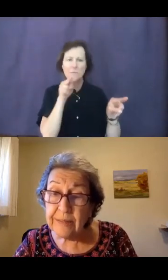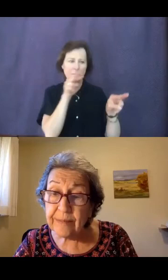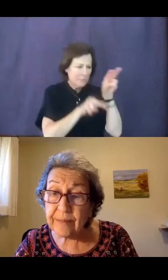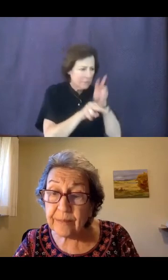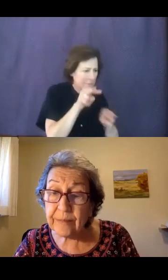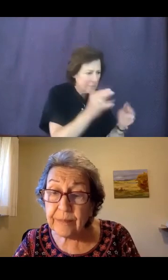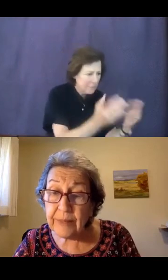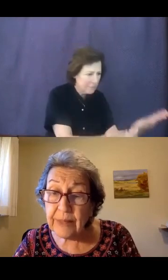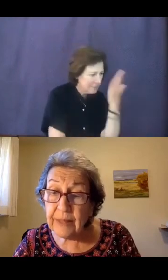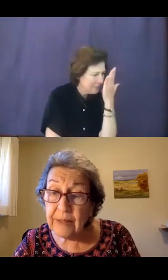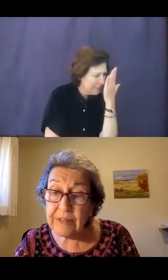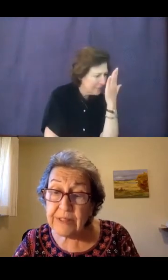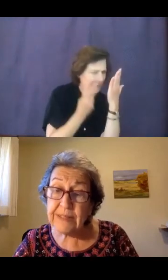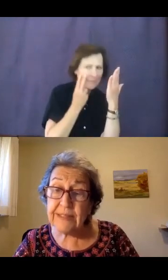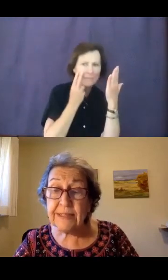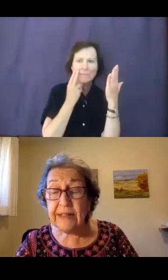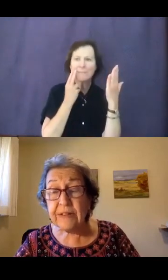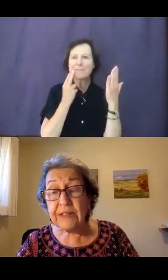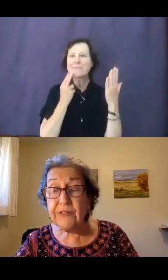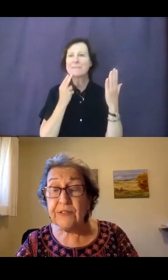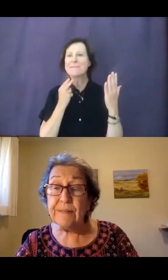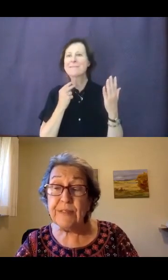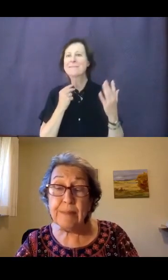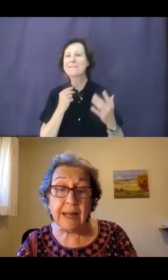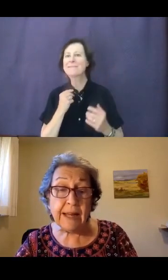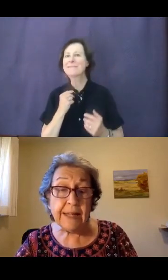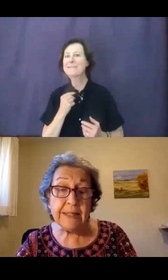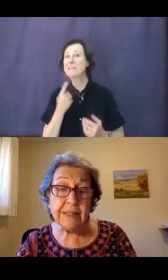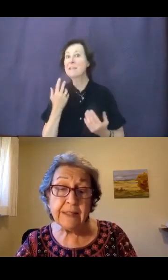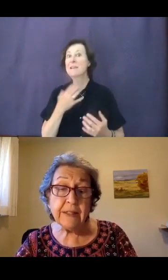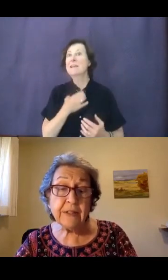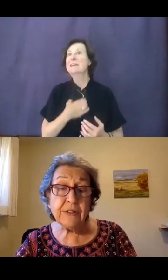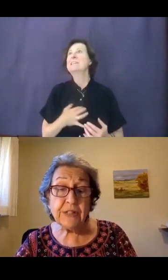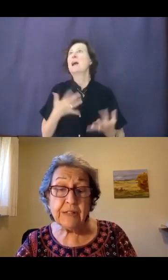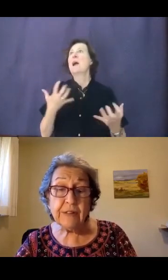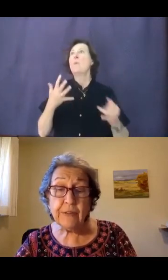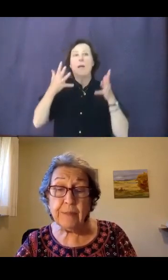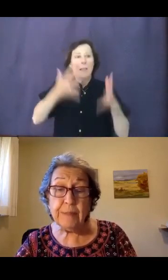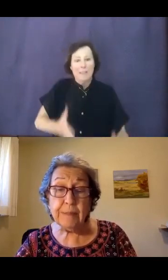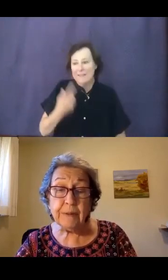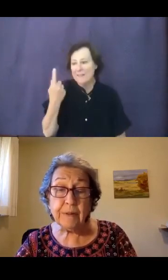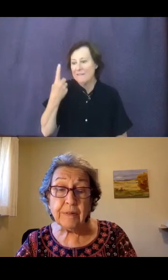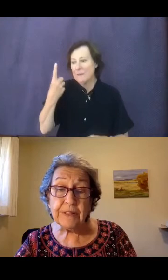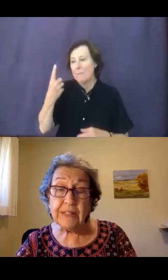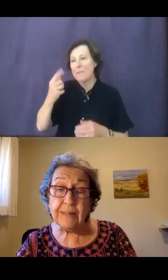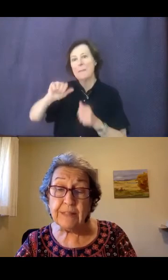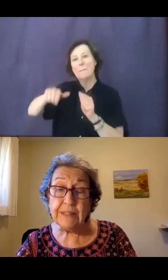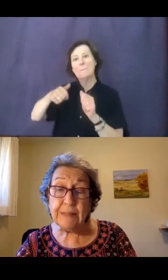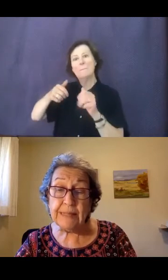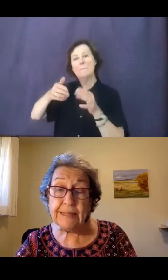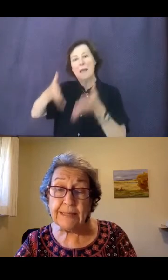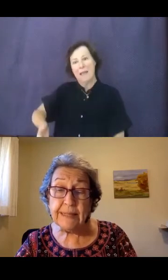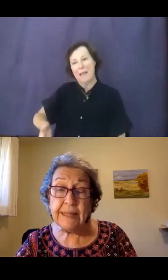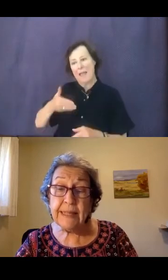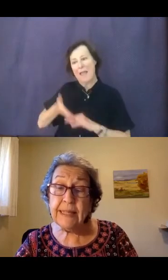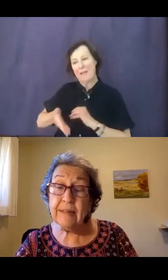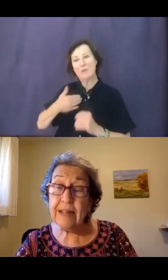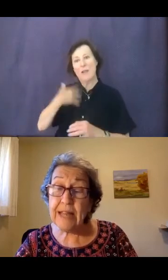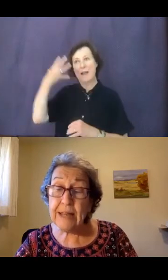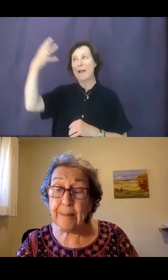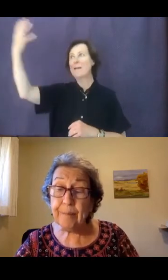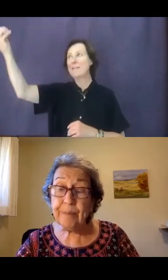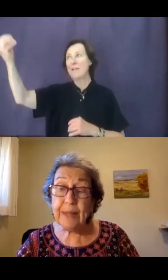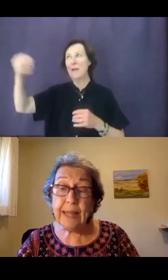closely? Was it the desire to leave something behind, to say to other people across time and space, here